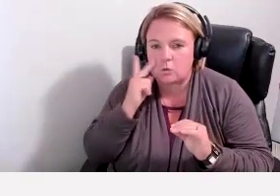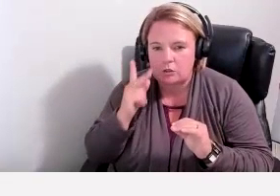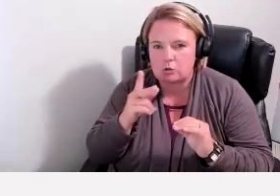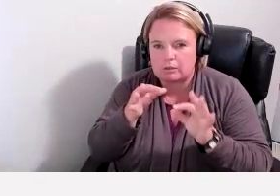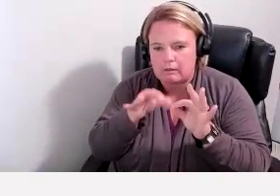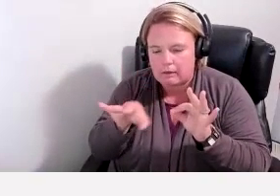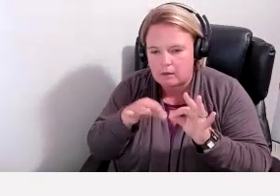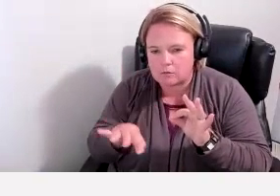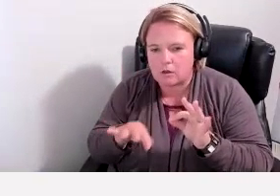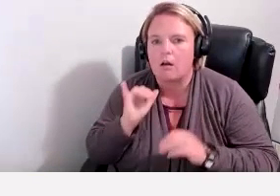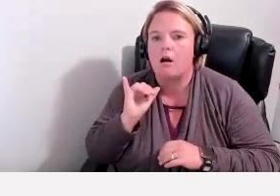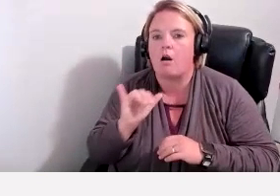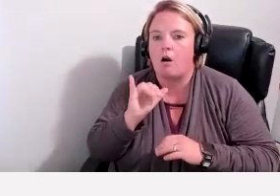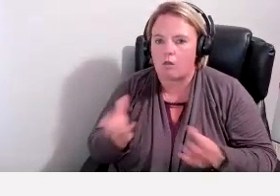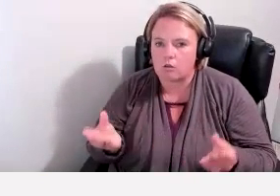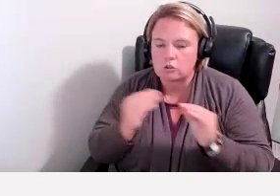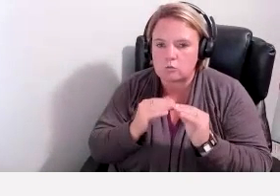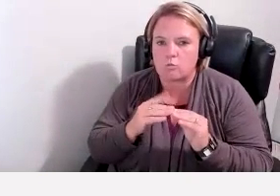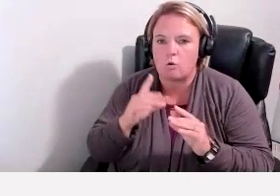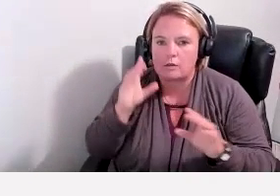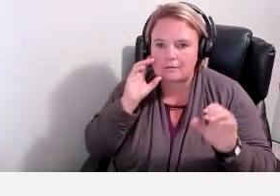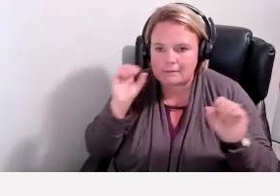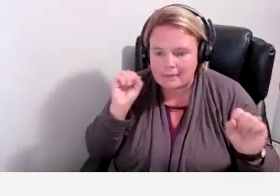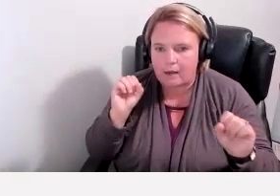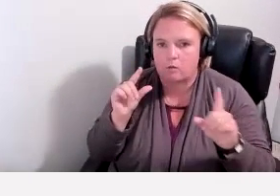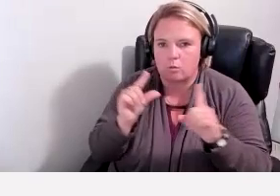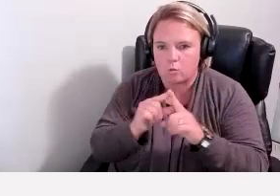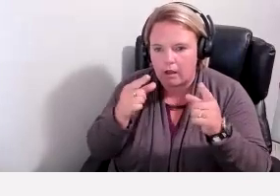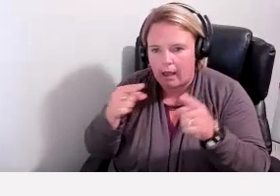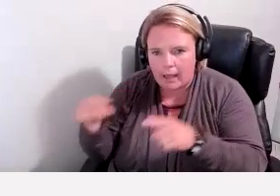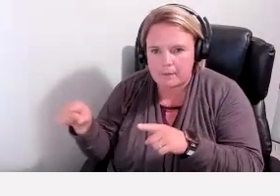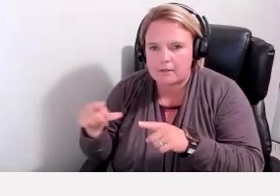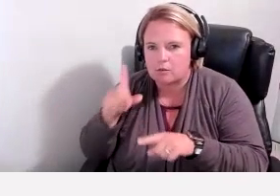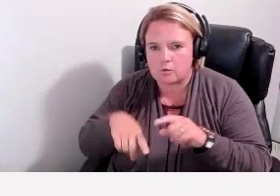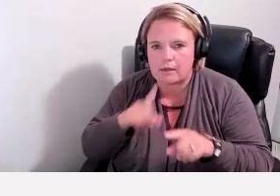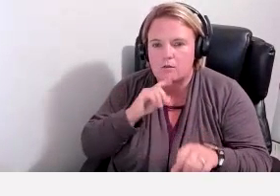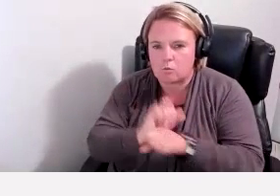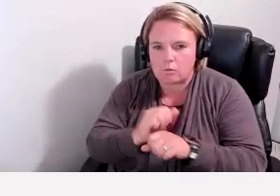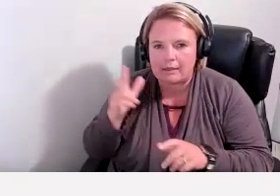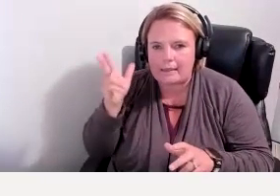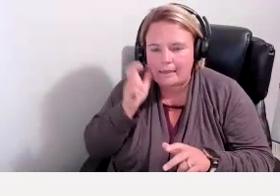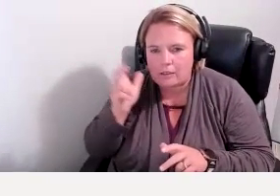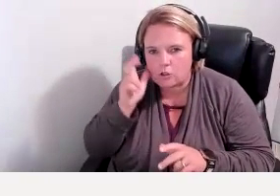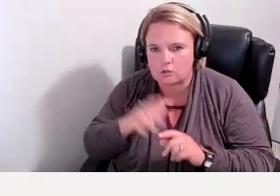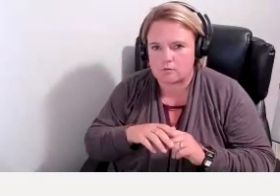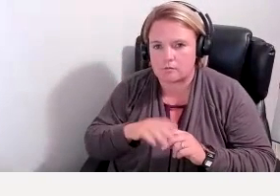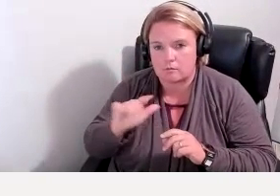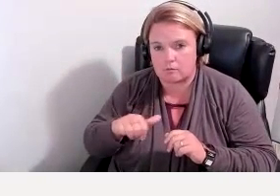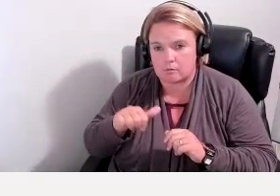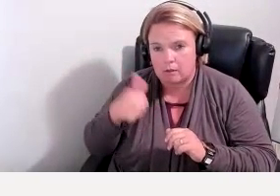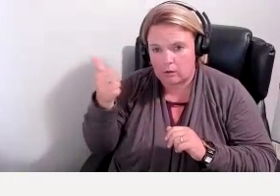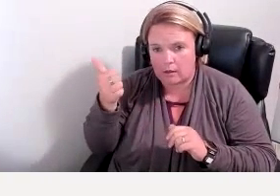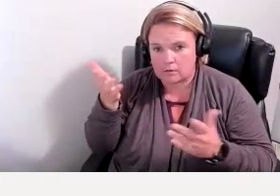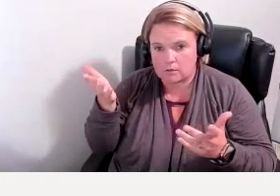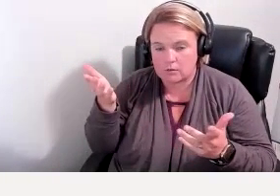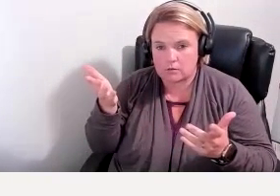the fact that there are many more sounds and words being said that make you hear. Right. Anyone else want to share why